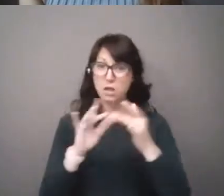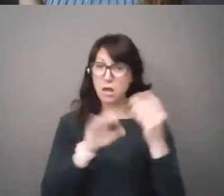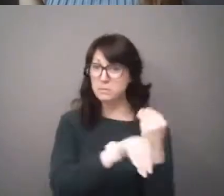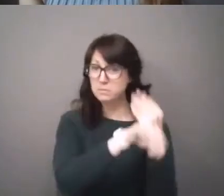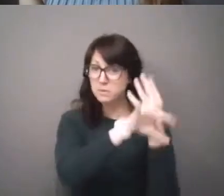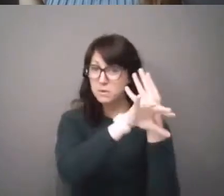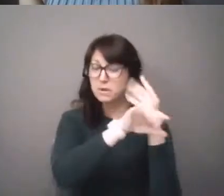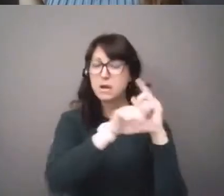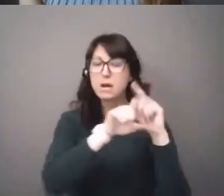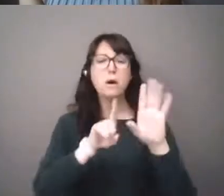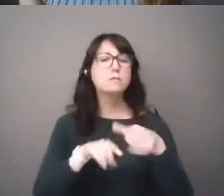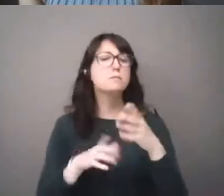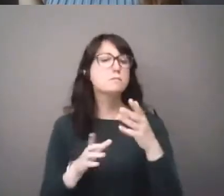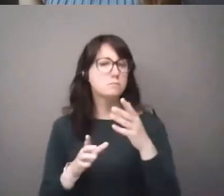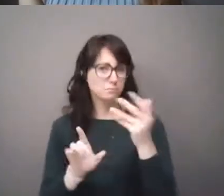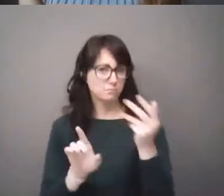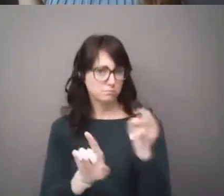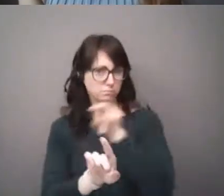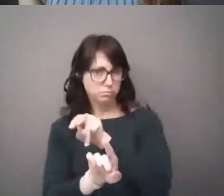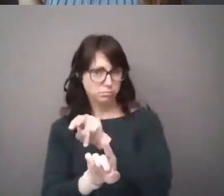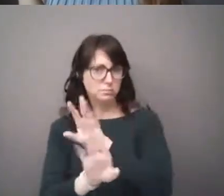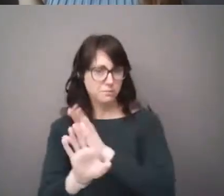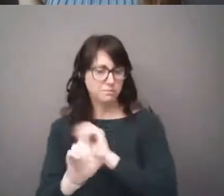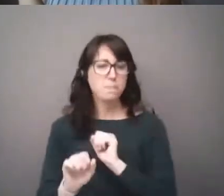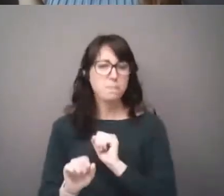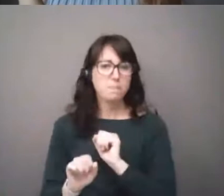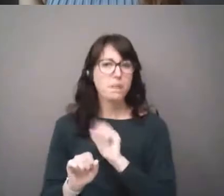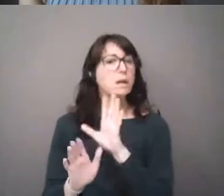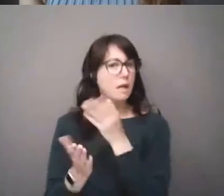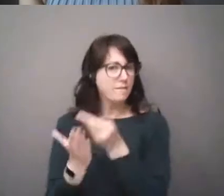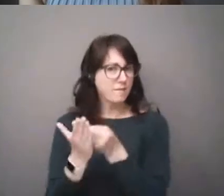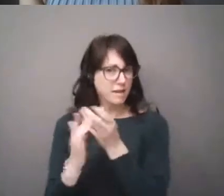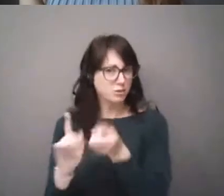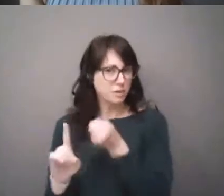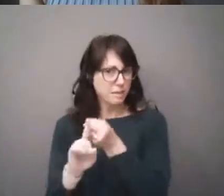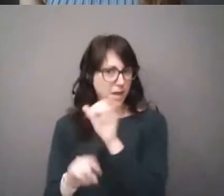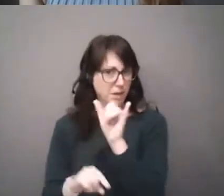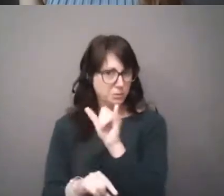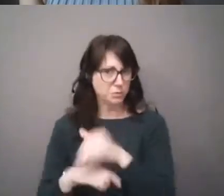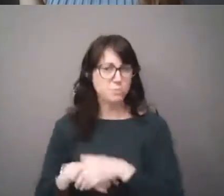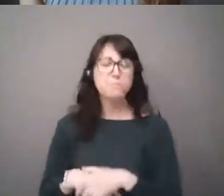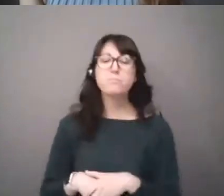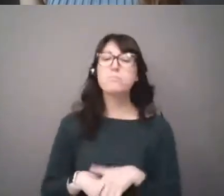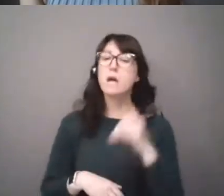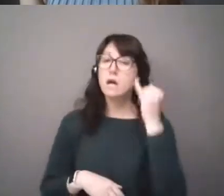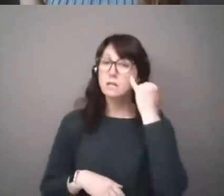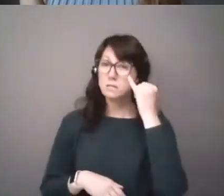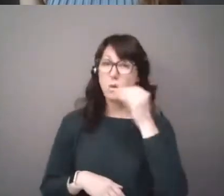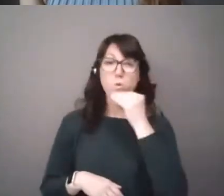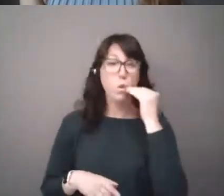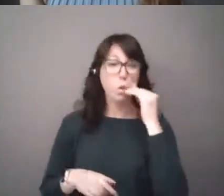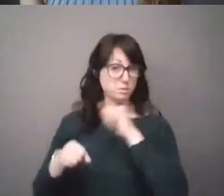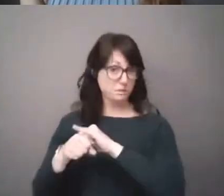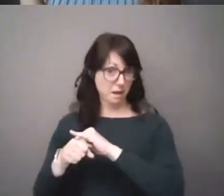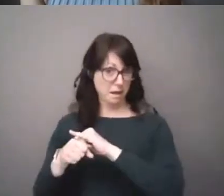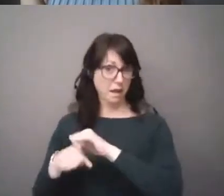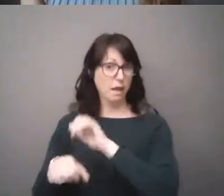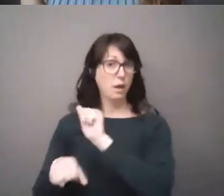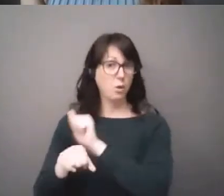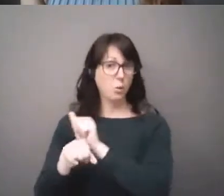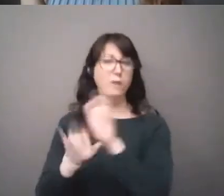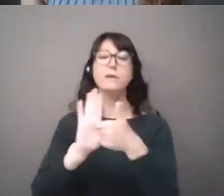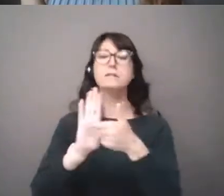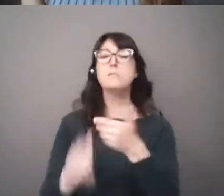to people. And I want to talk about this because it has financial impact. If you're working at home, and I'll use the